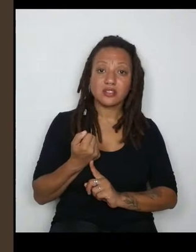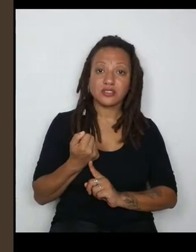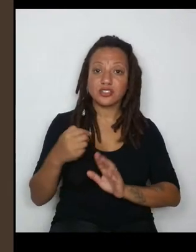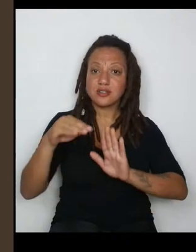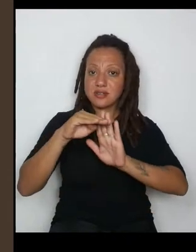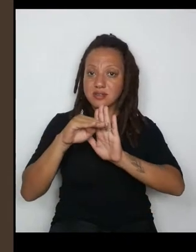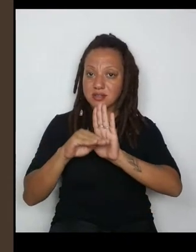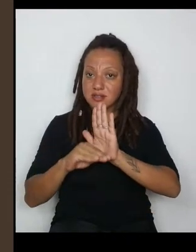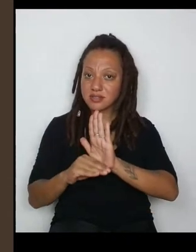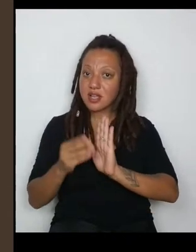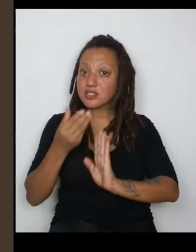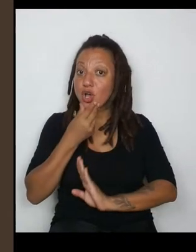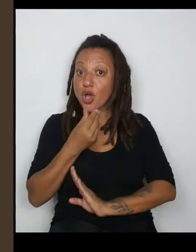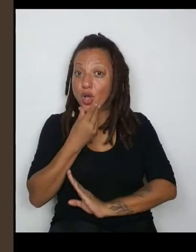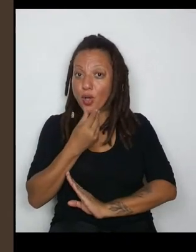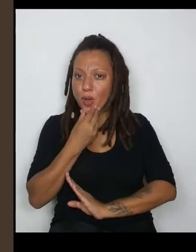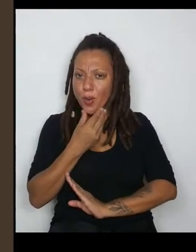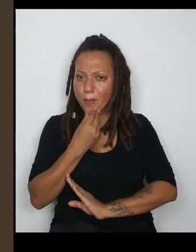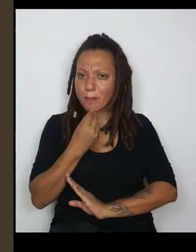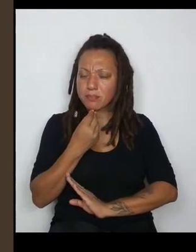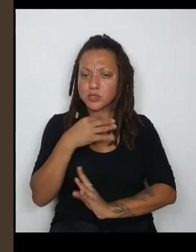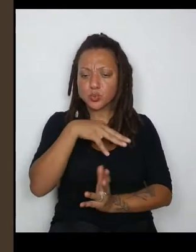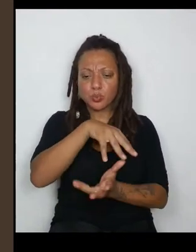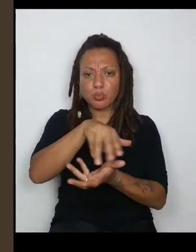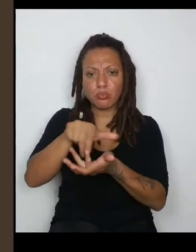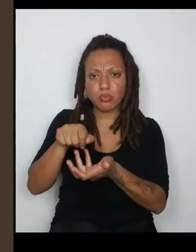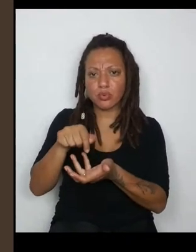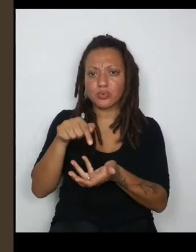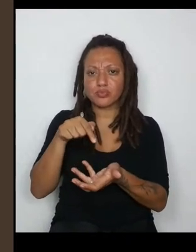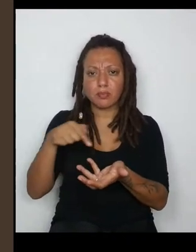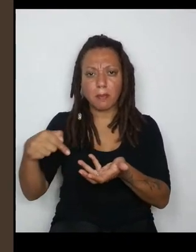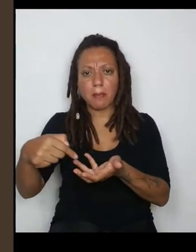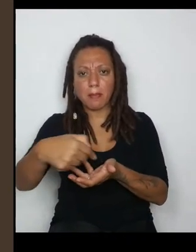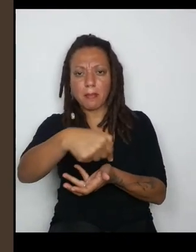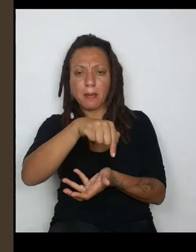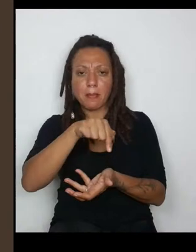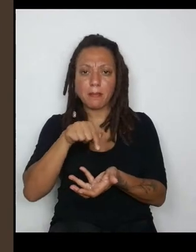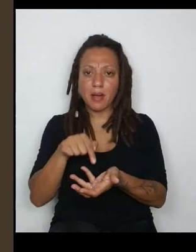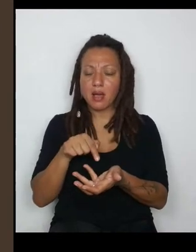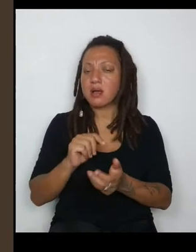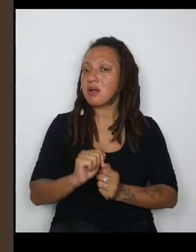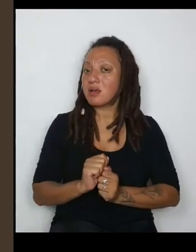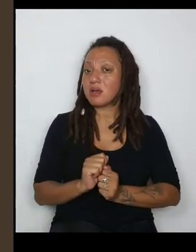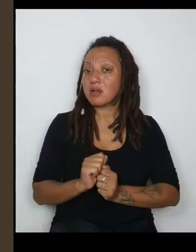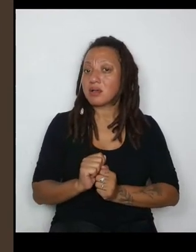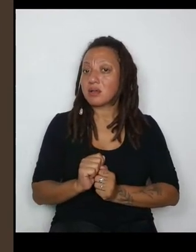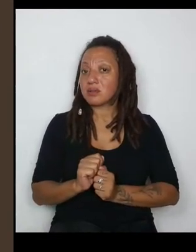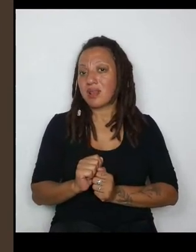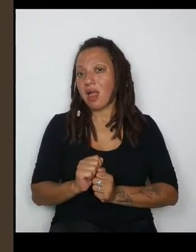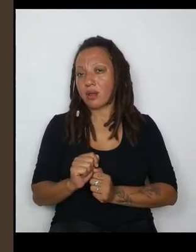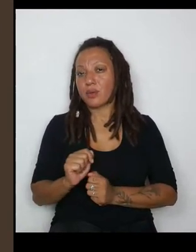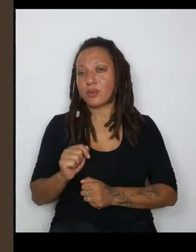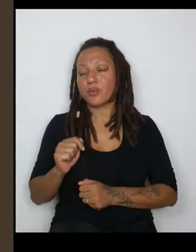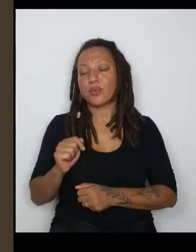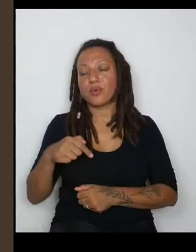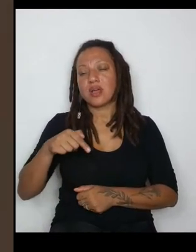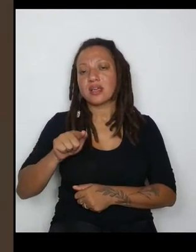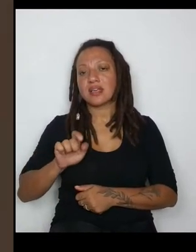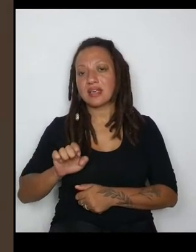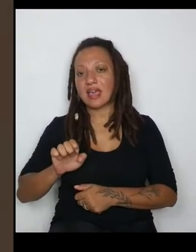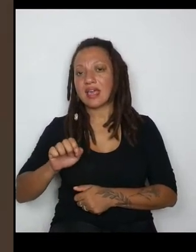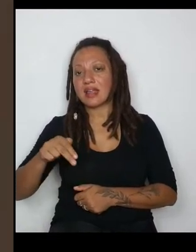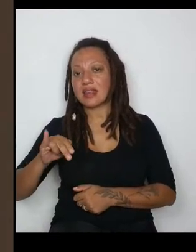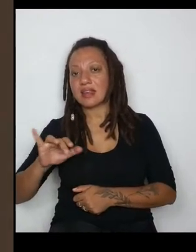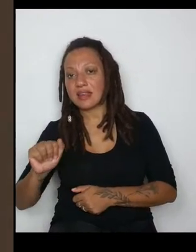from michael armitage from from kenya and britain kendall wiley african-american peter doig scottish who lives